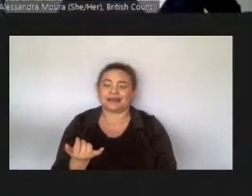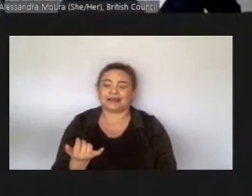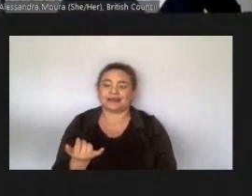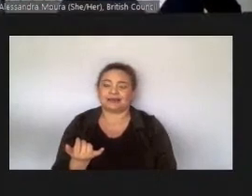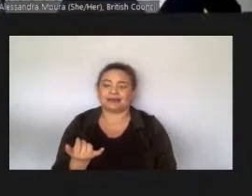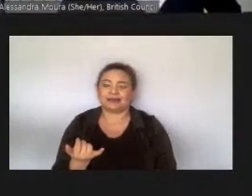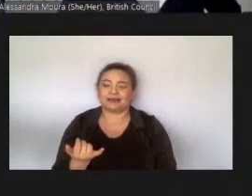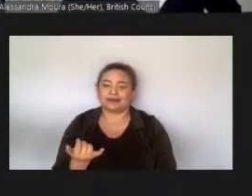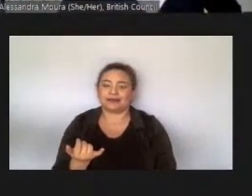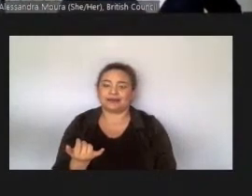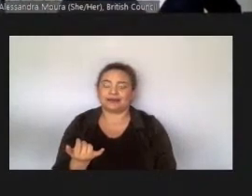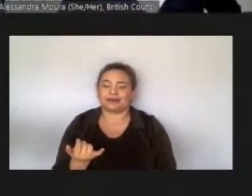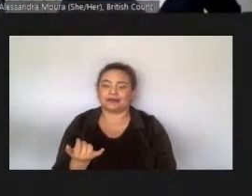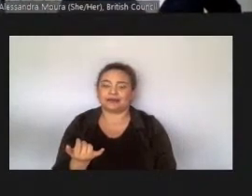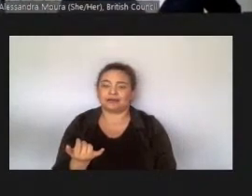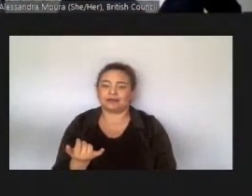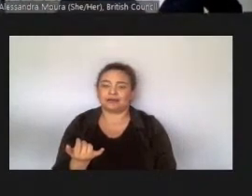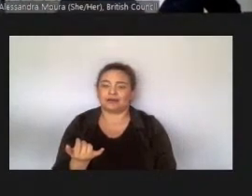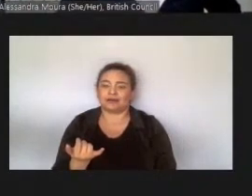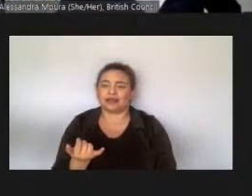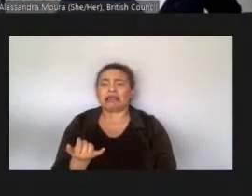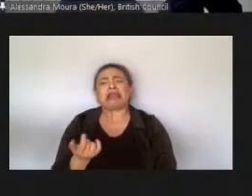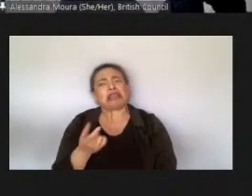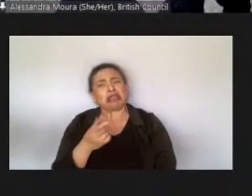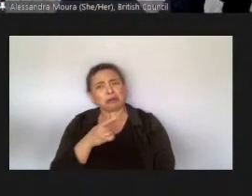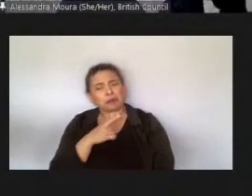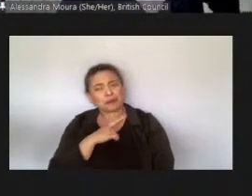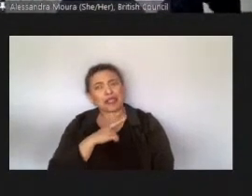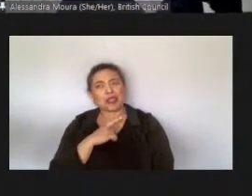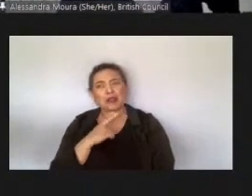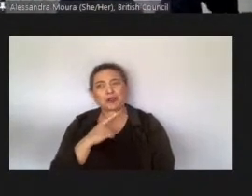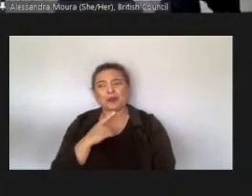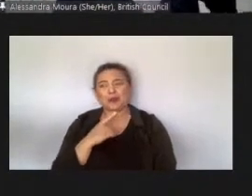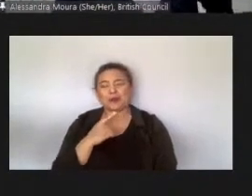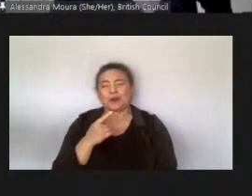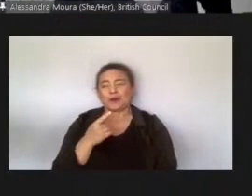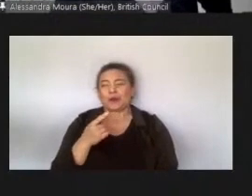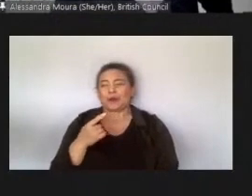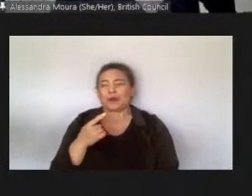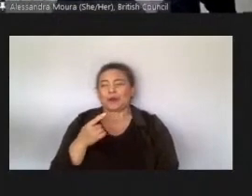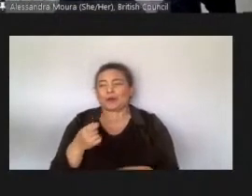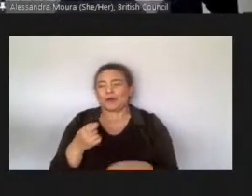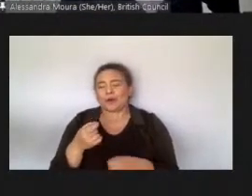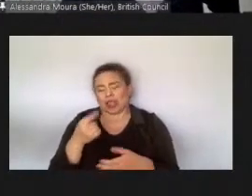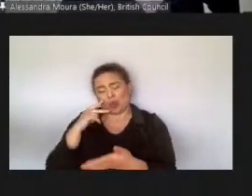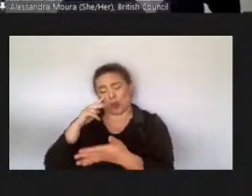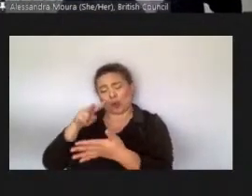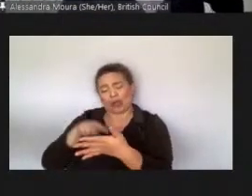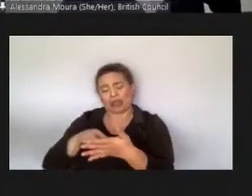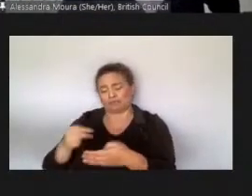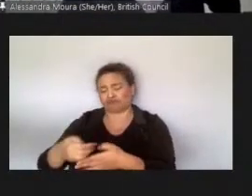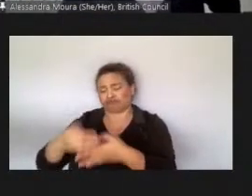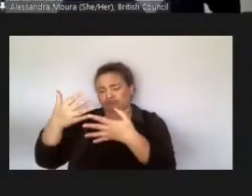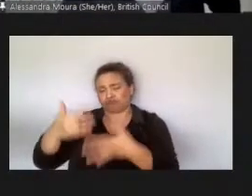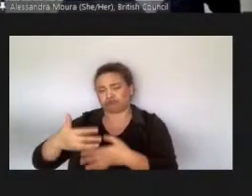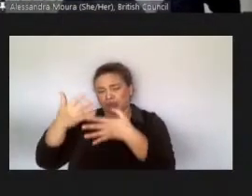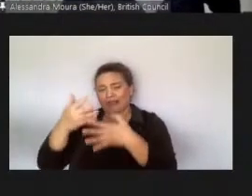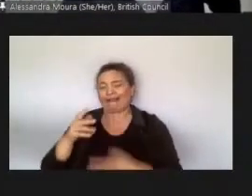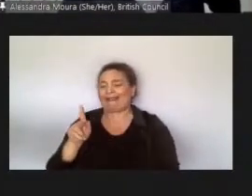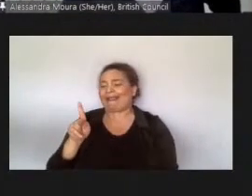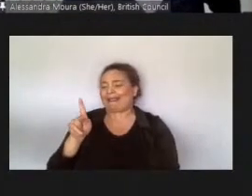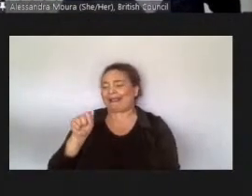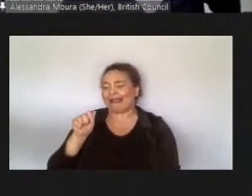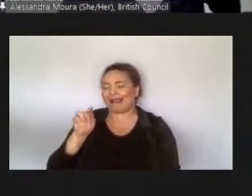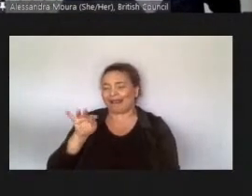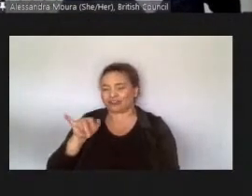Yeah, I've got one here actually. Katia Cordeiro in, excuse my accent, Chao